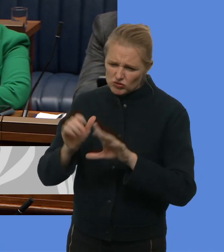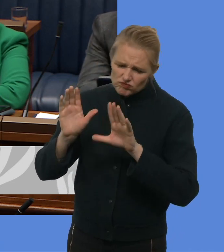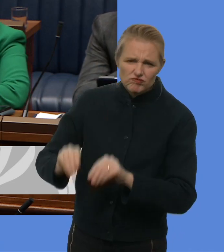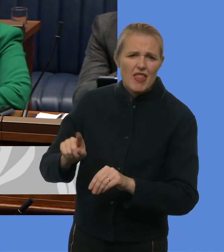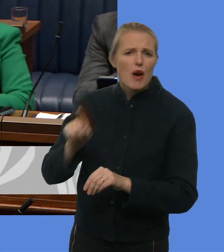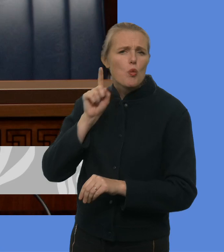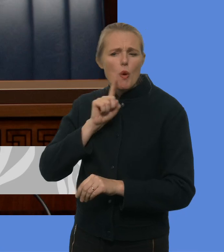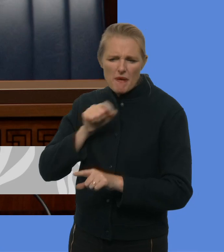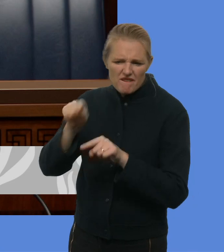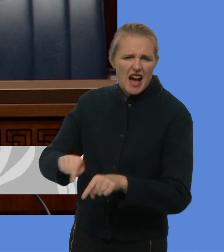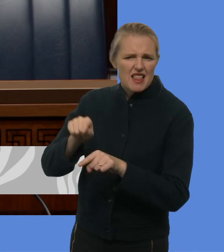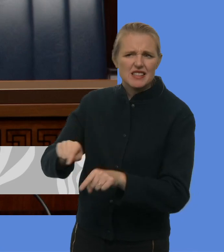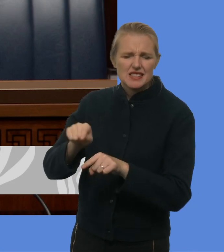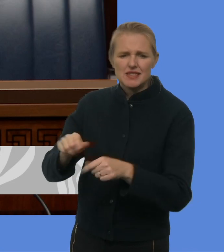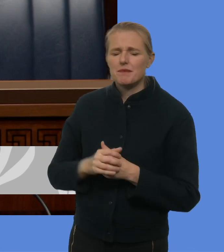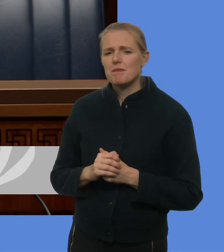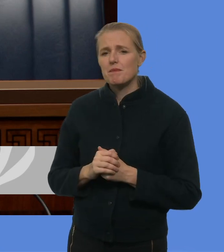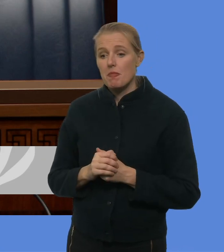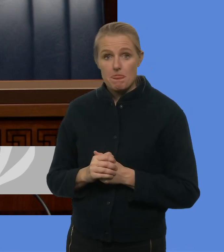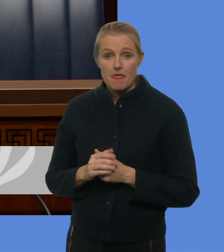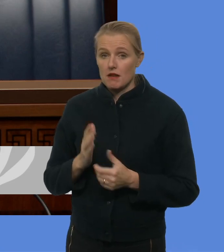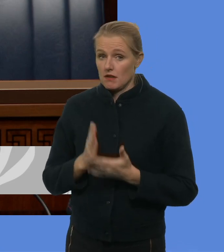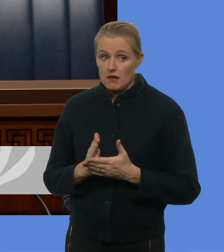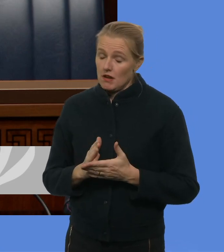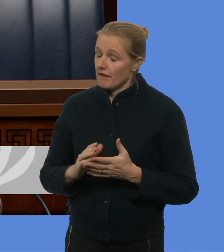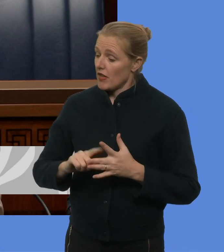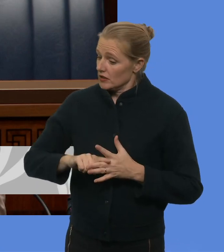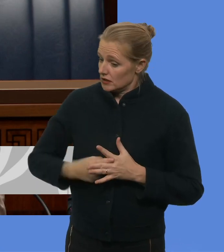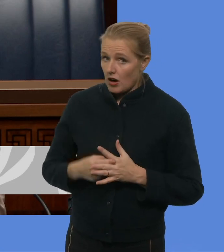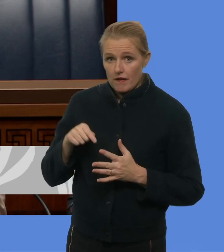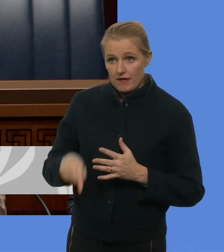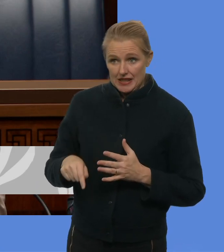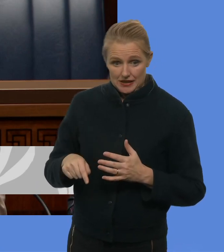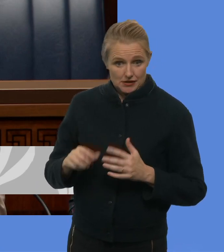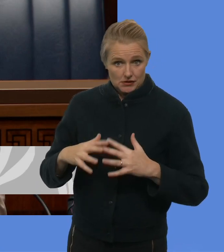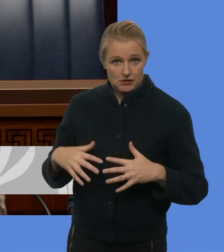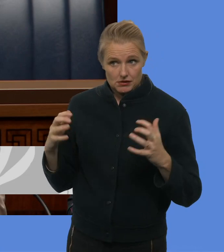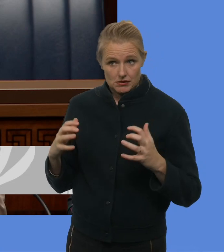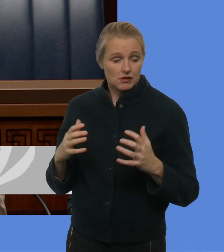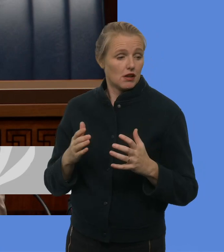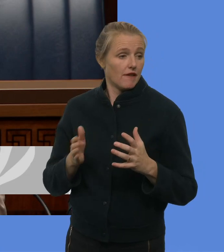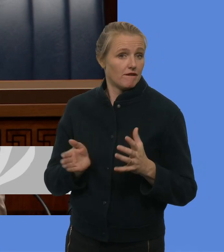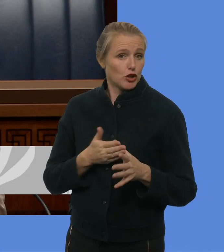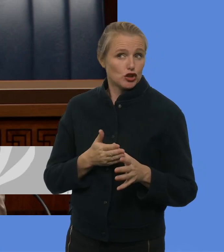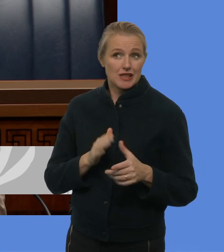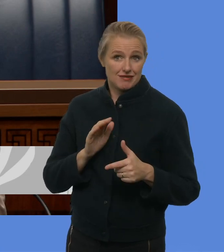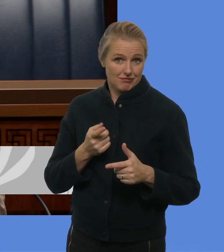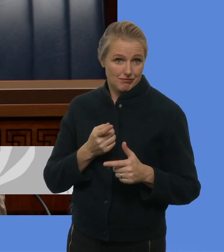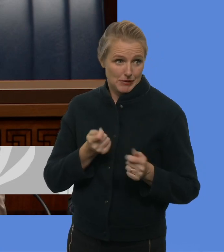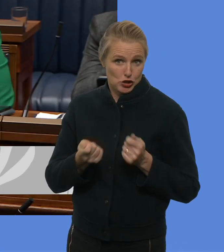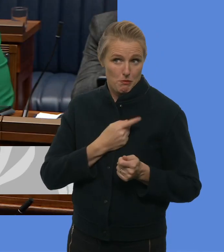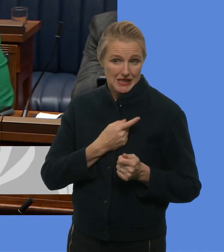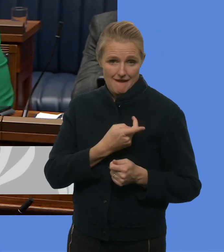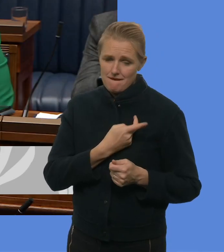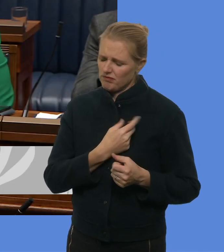Gender-Based Violence. Right from the outset, the First Minister and myself made tackling violence against women and girls a key priority.